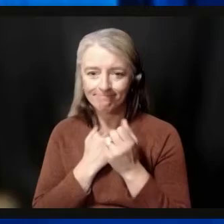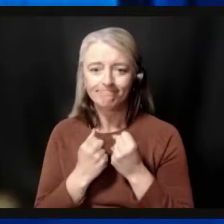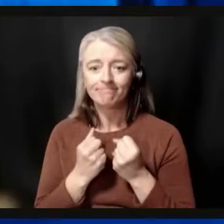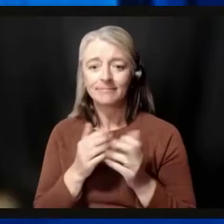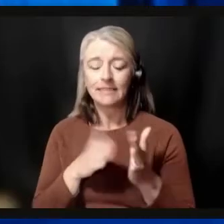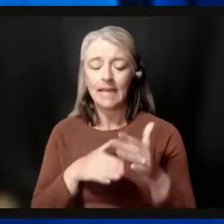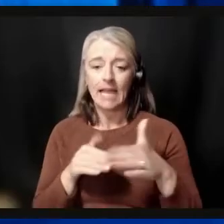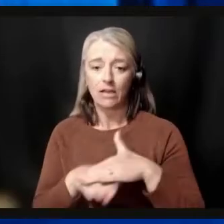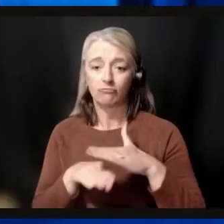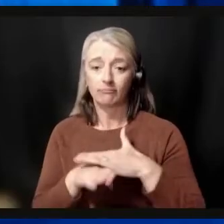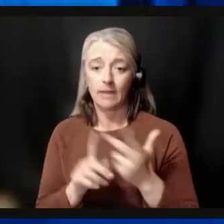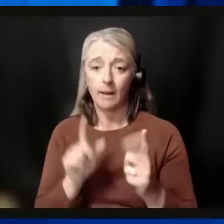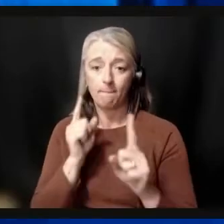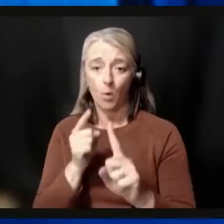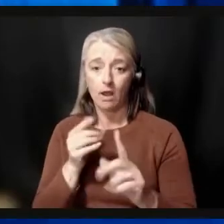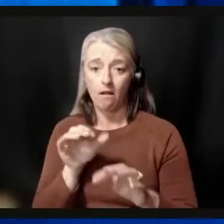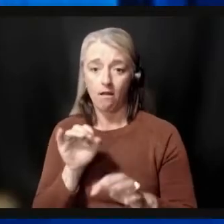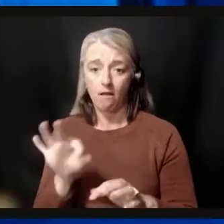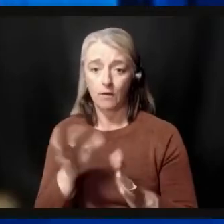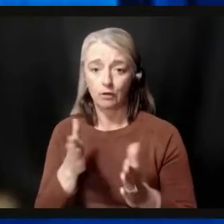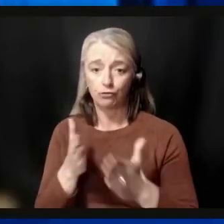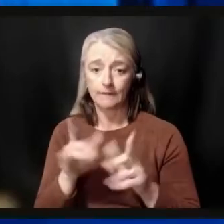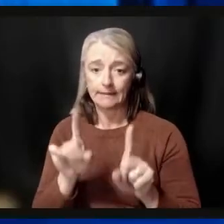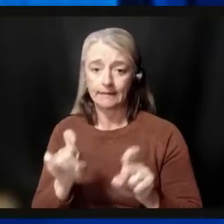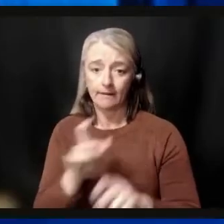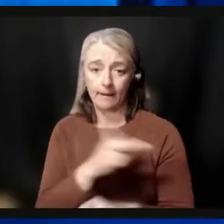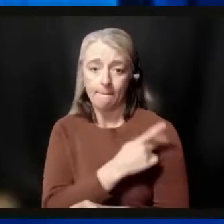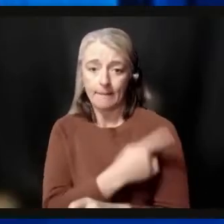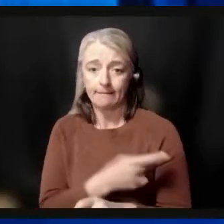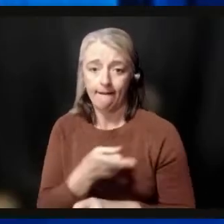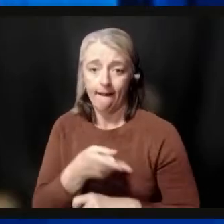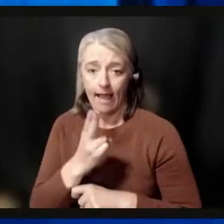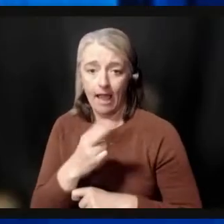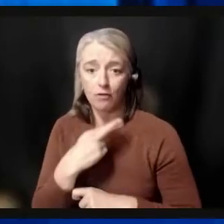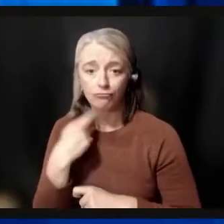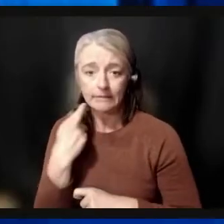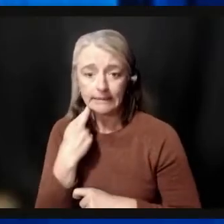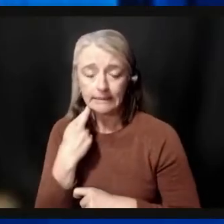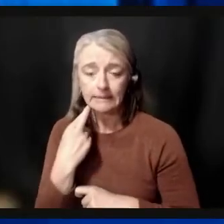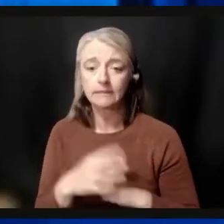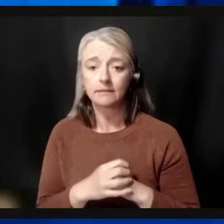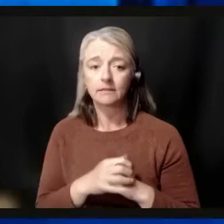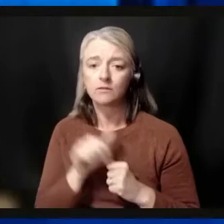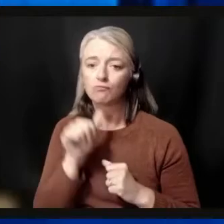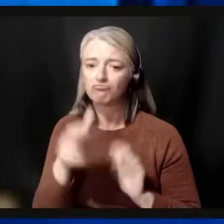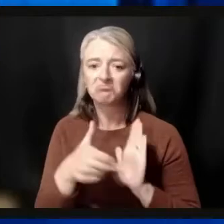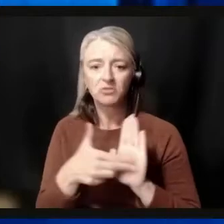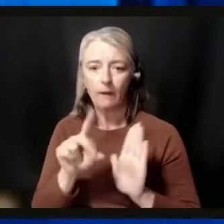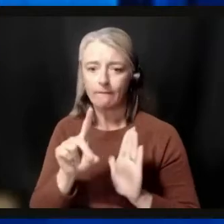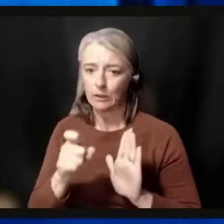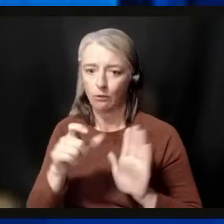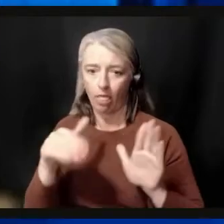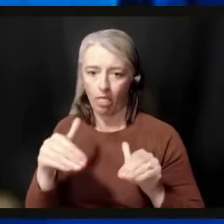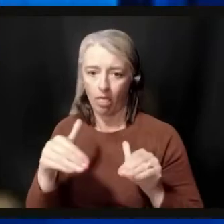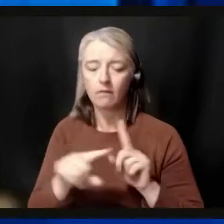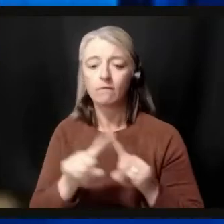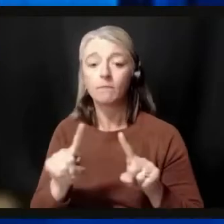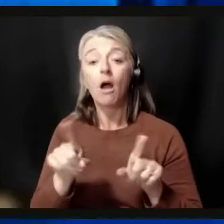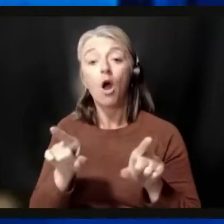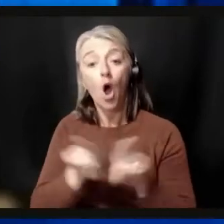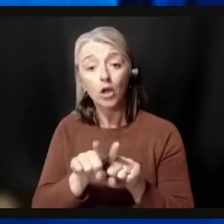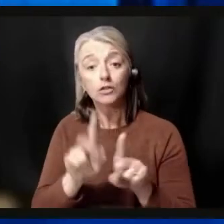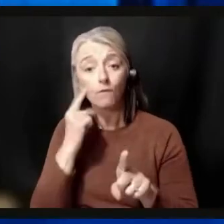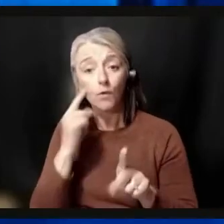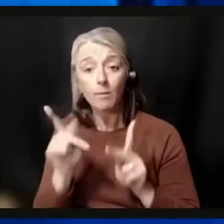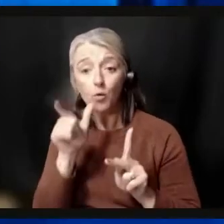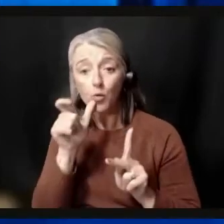service testing for both patients who are at high risk, so don't have a diagnosis of cancer, and for those who have a diagnosis. So those